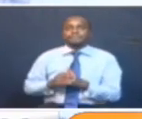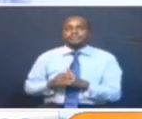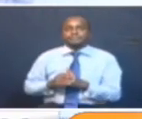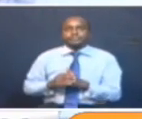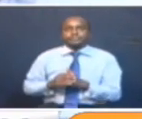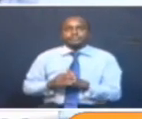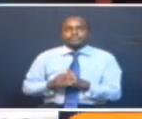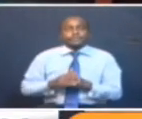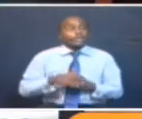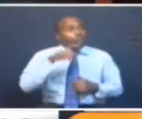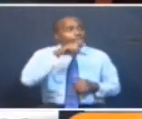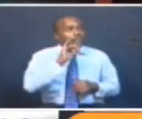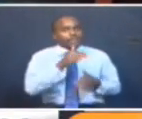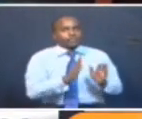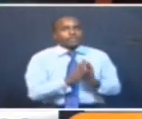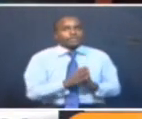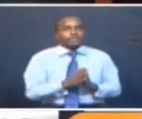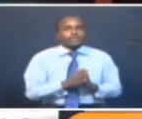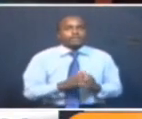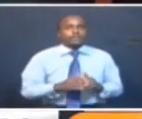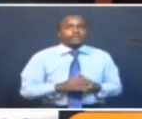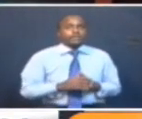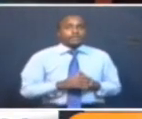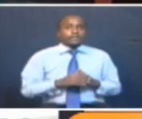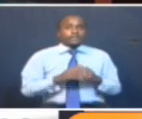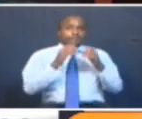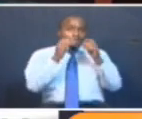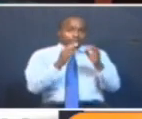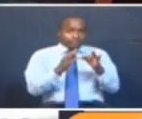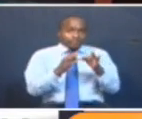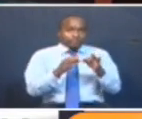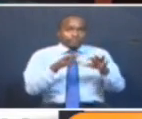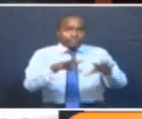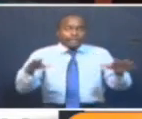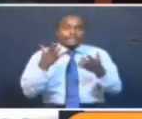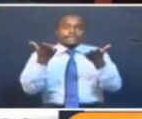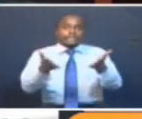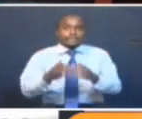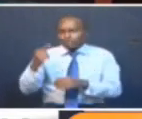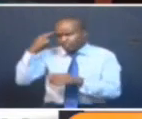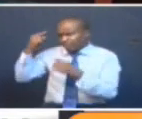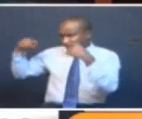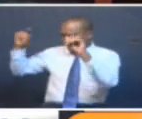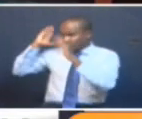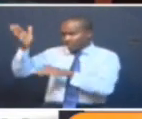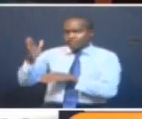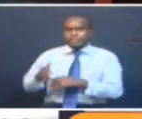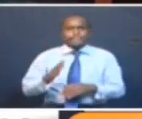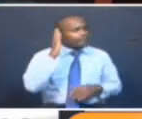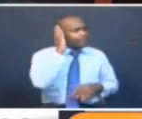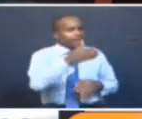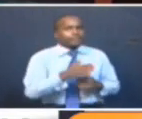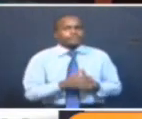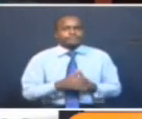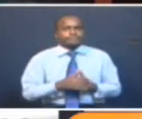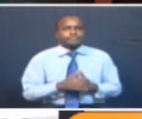we? We can do it, everything over here. As long as there's a market, we should be able to do it. You think it'll work? It'll work.